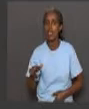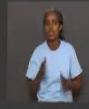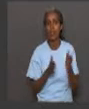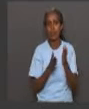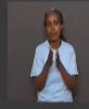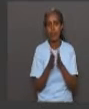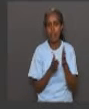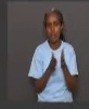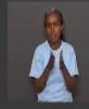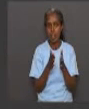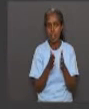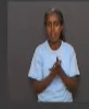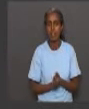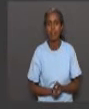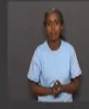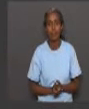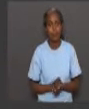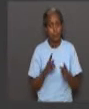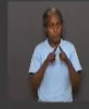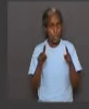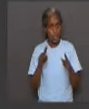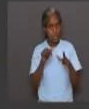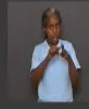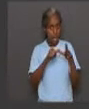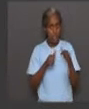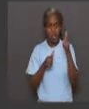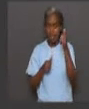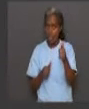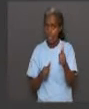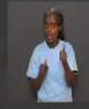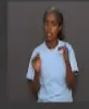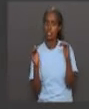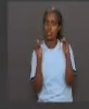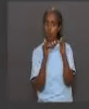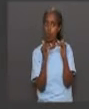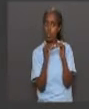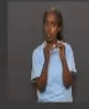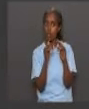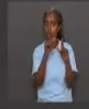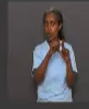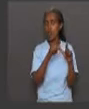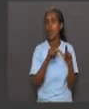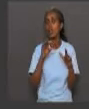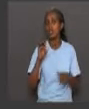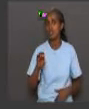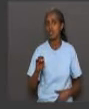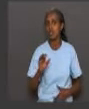parallel. But angle A is congruent to angle